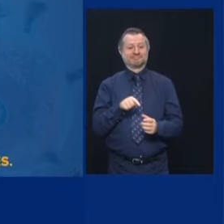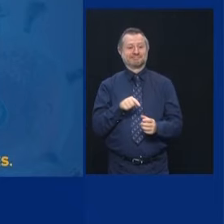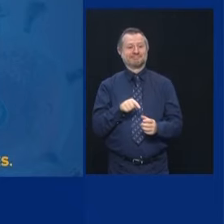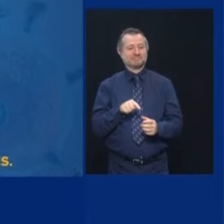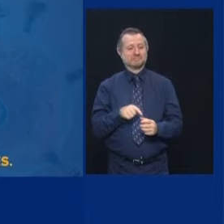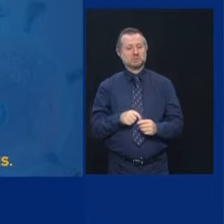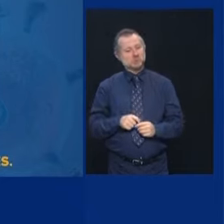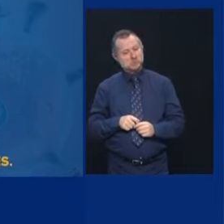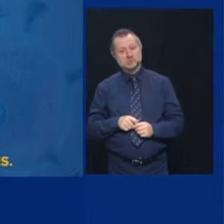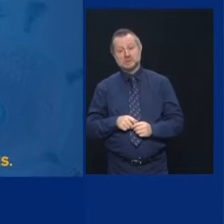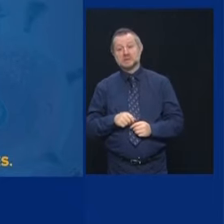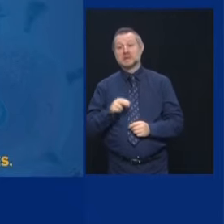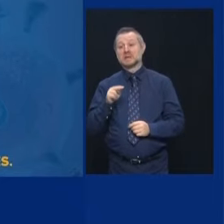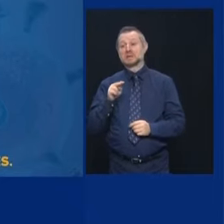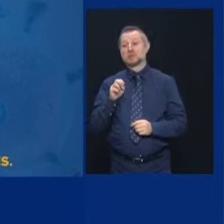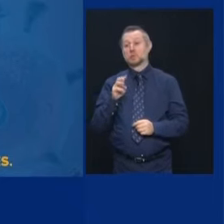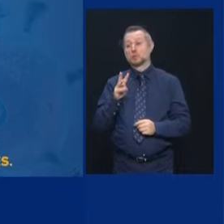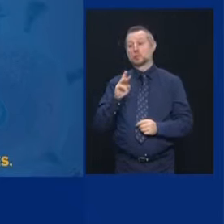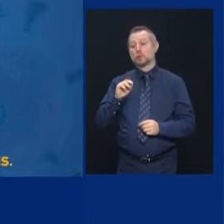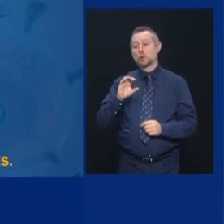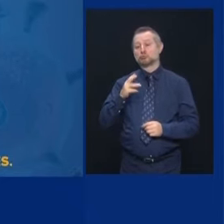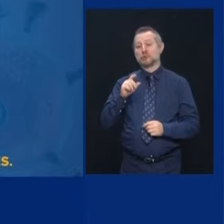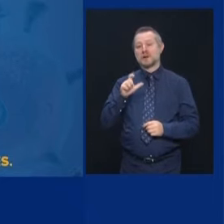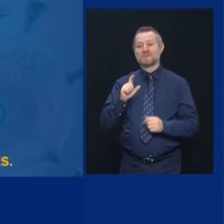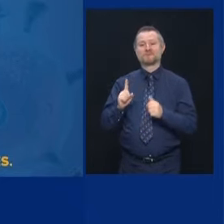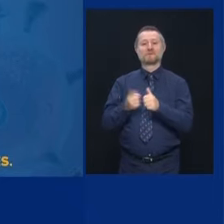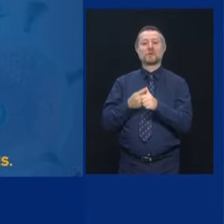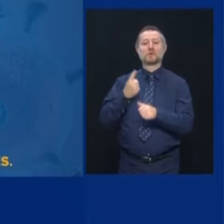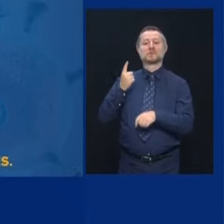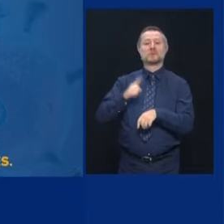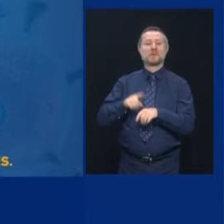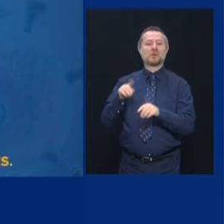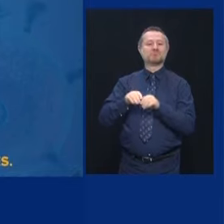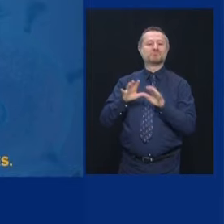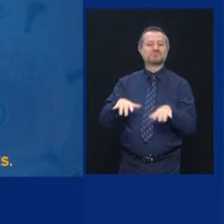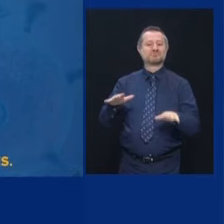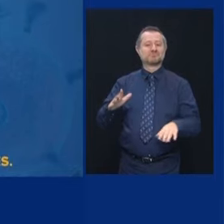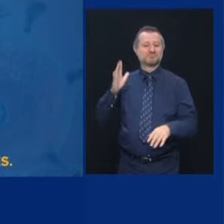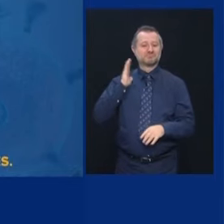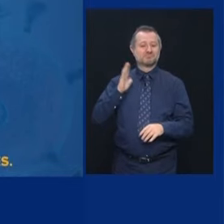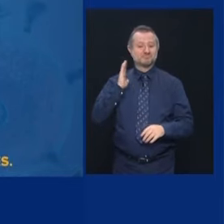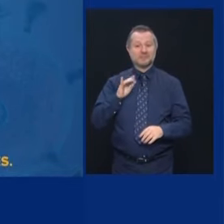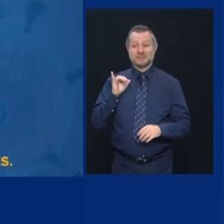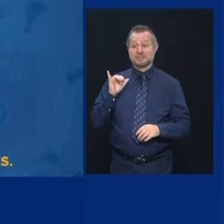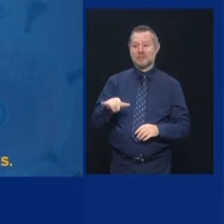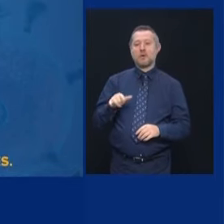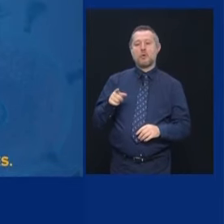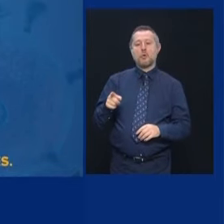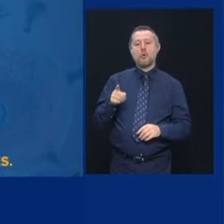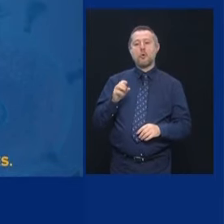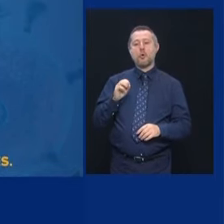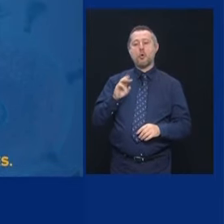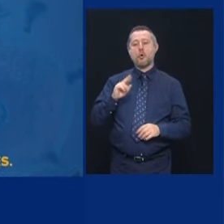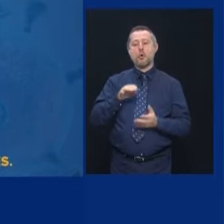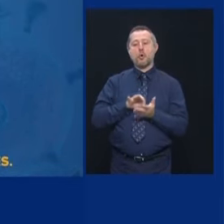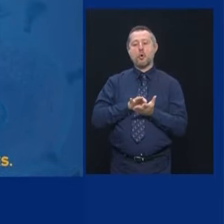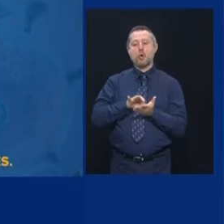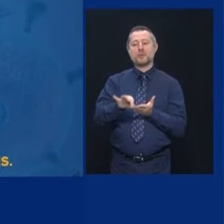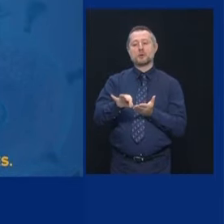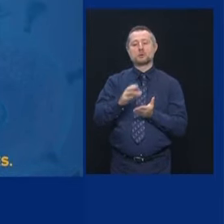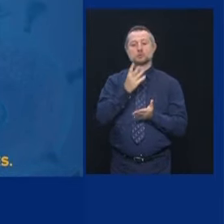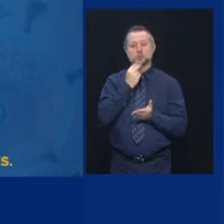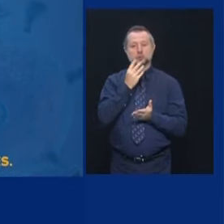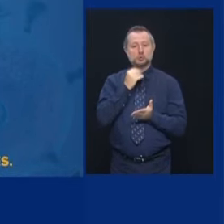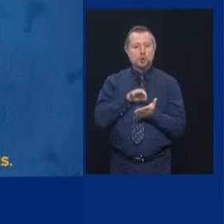New Rochelle, first hotspot, was an Orthodox Jewish man who